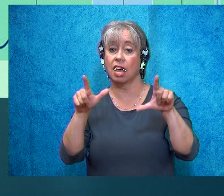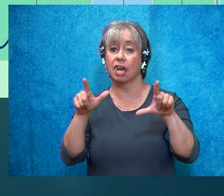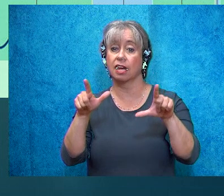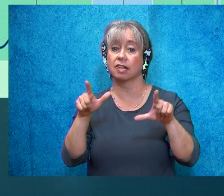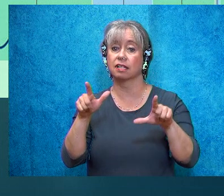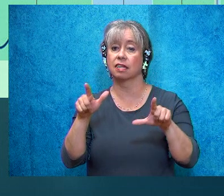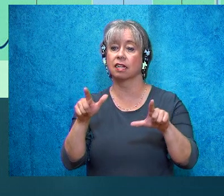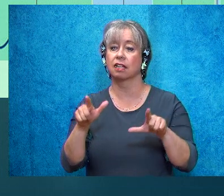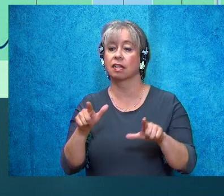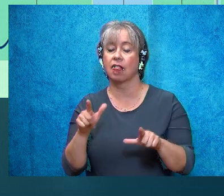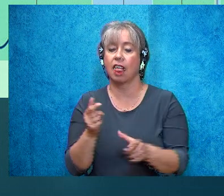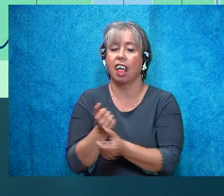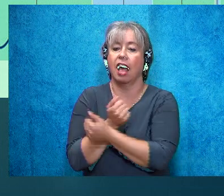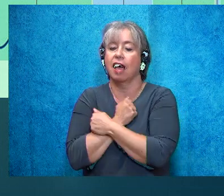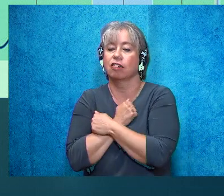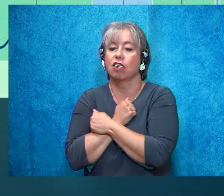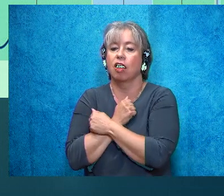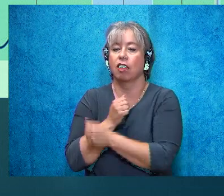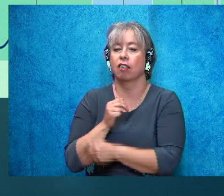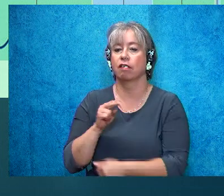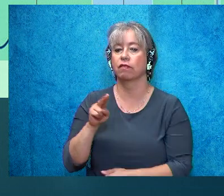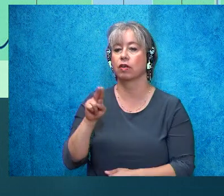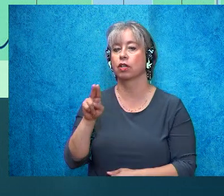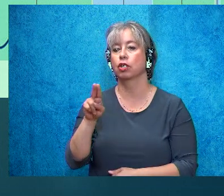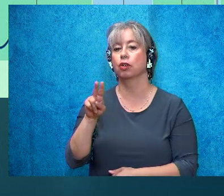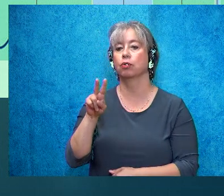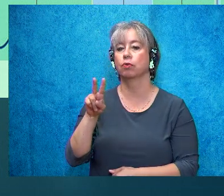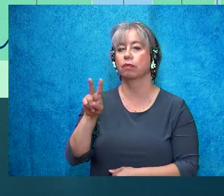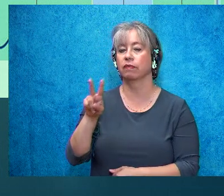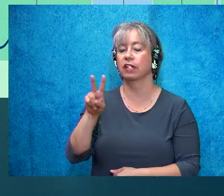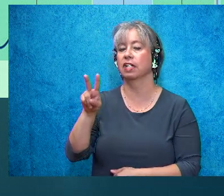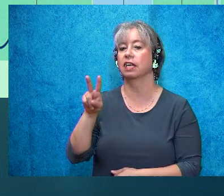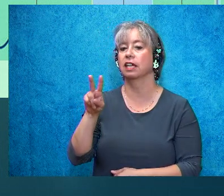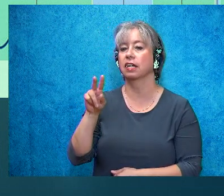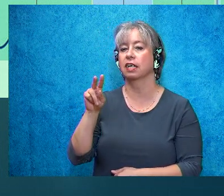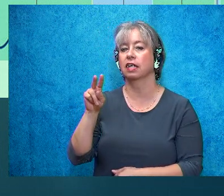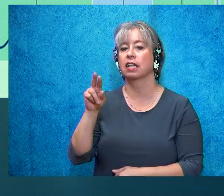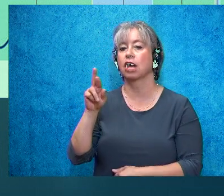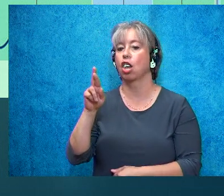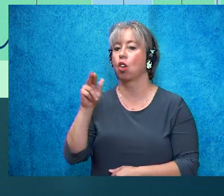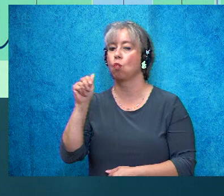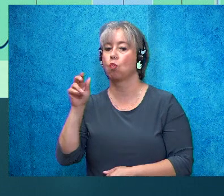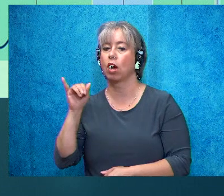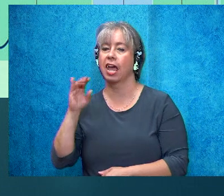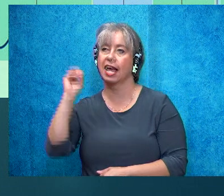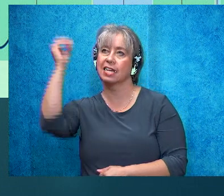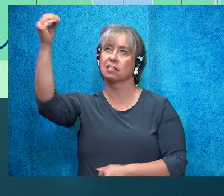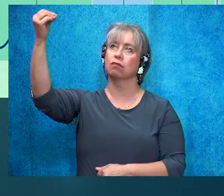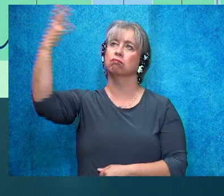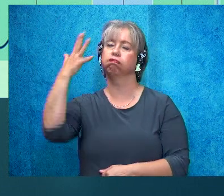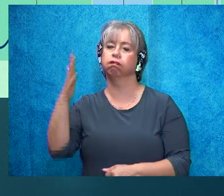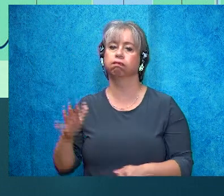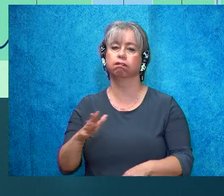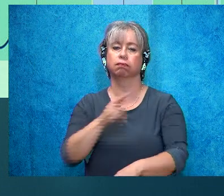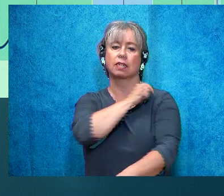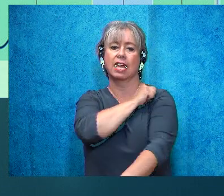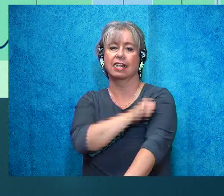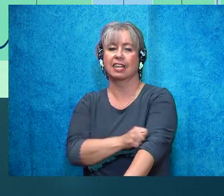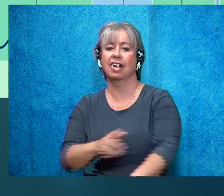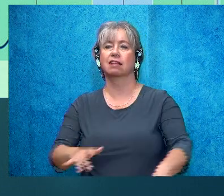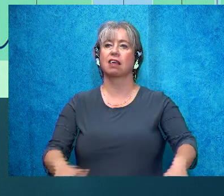UV waves. I don't like a sunburn, but I do love my summertime times on the beach. Visible light is on